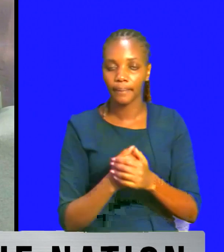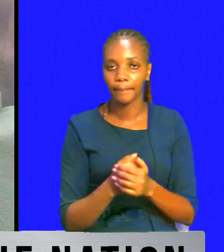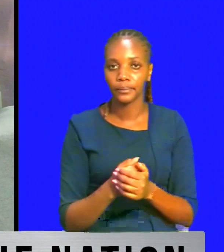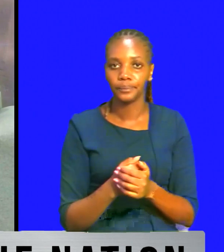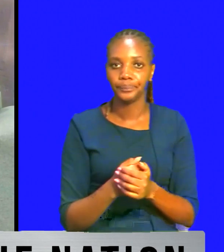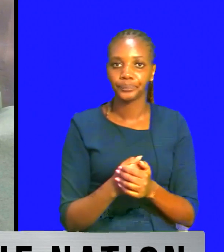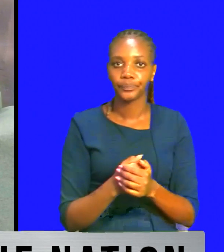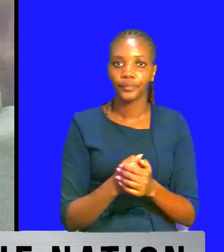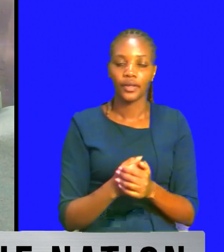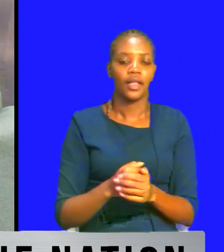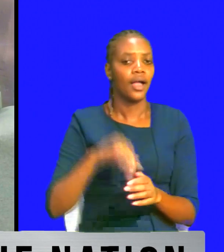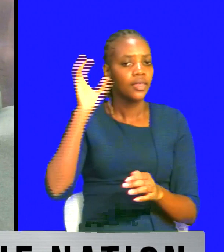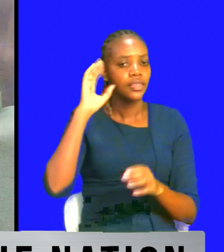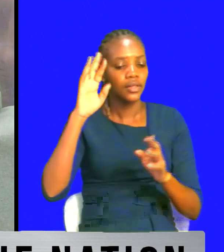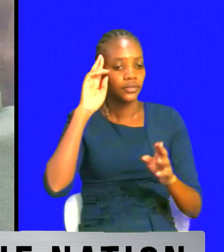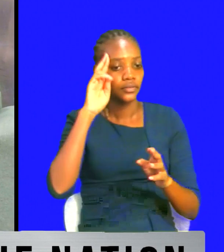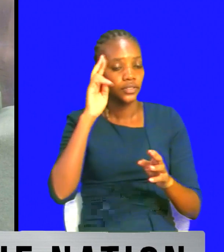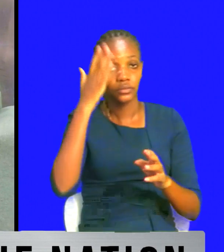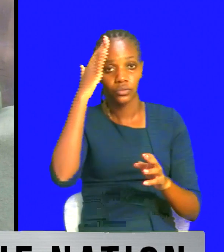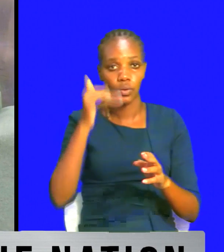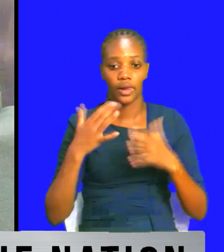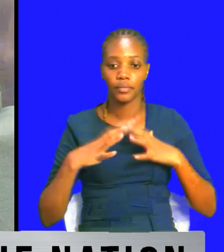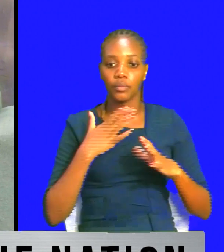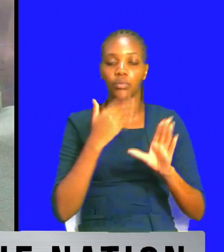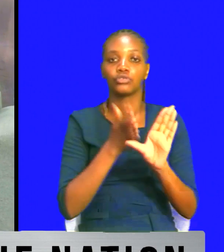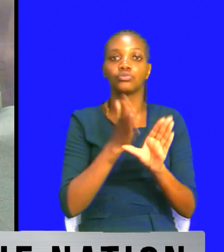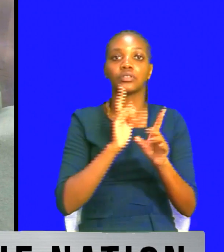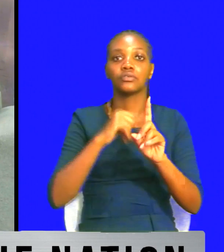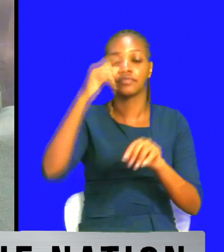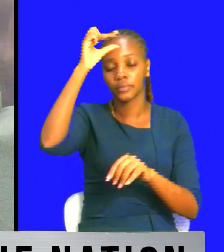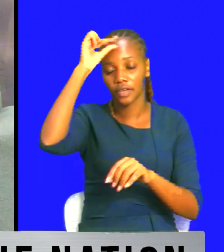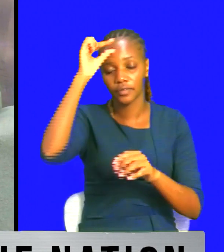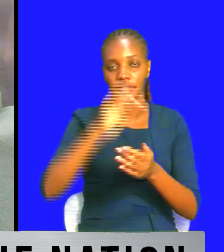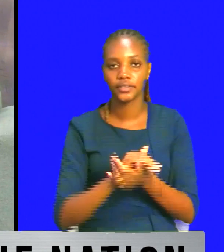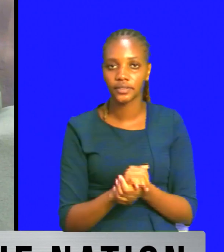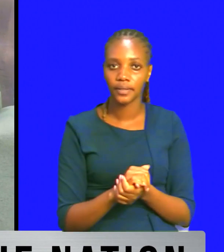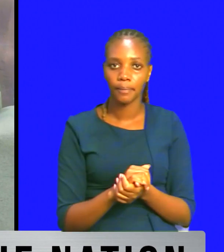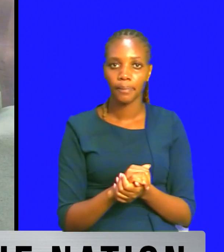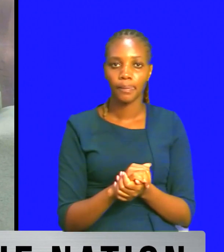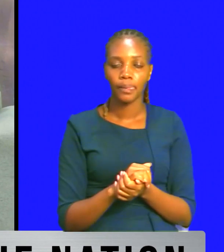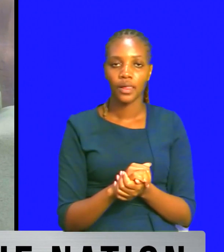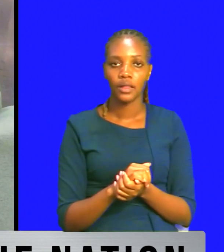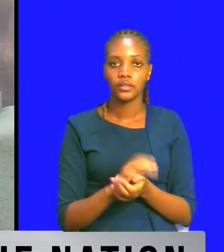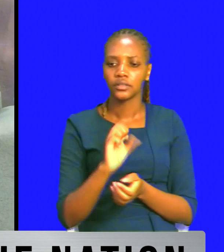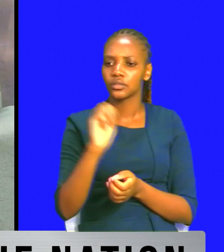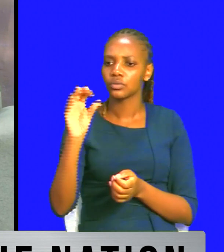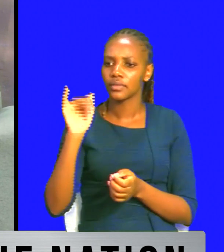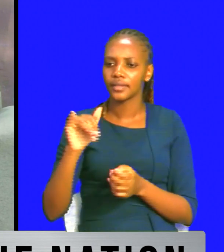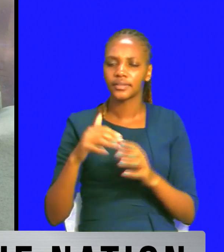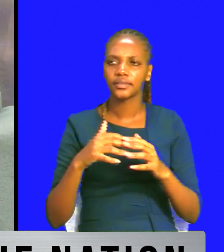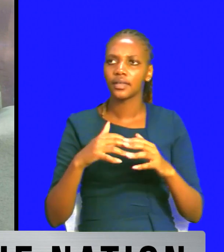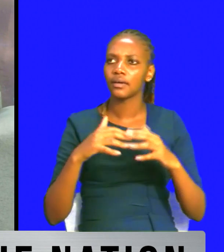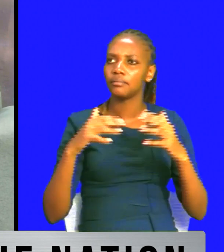had, to withdraw sovereignty from government. Now that's a very loaded kind of, should I